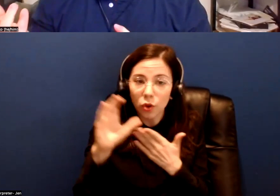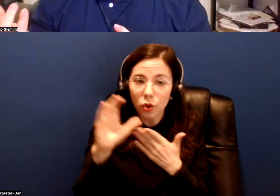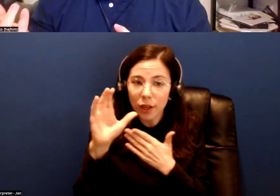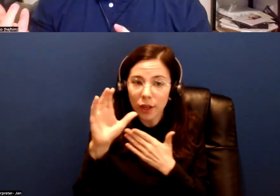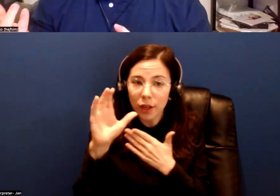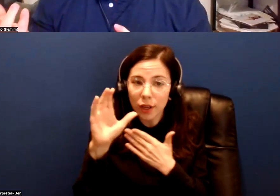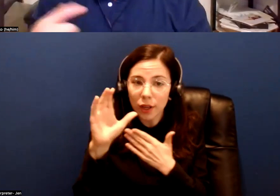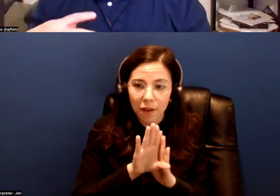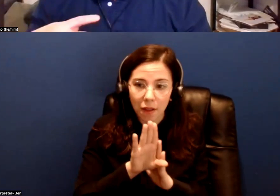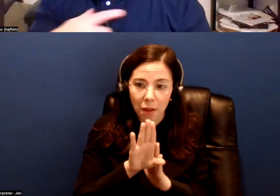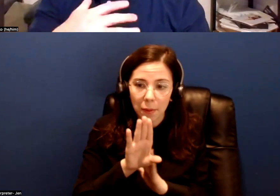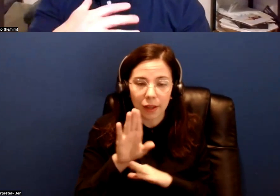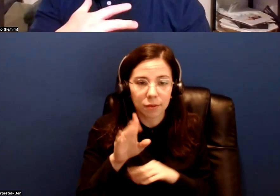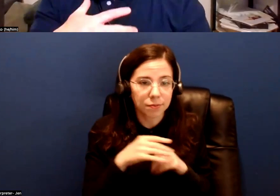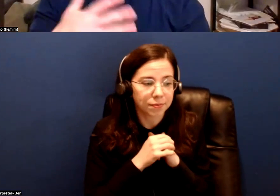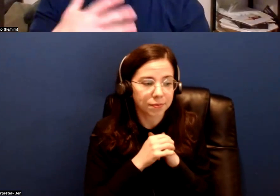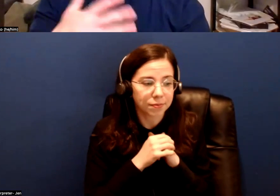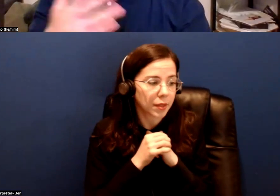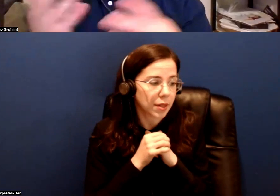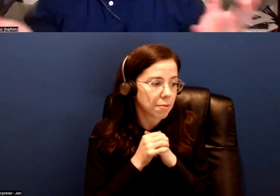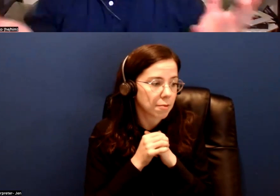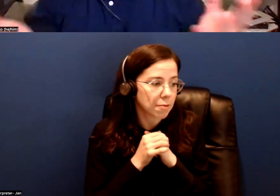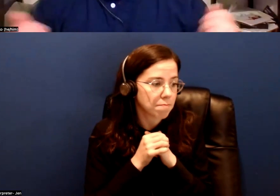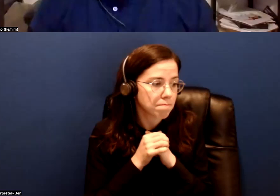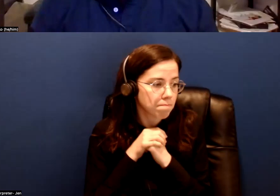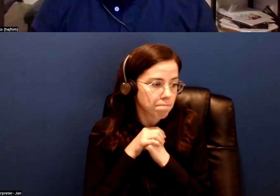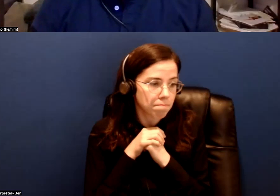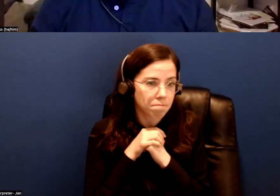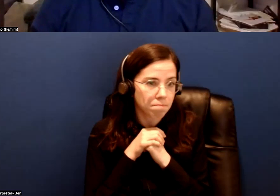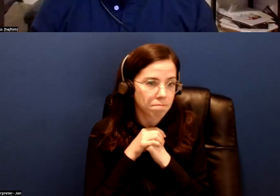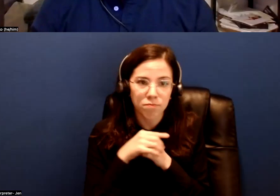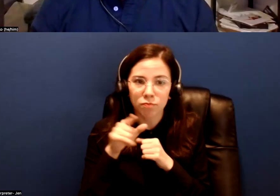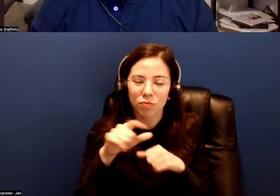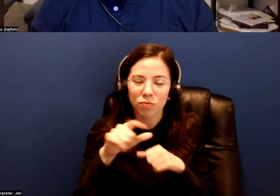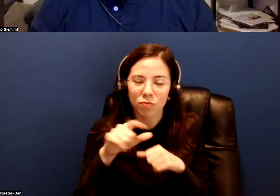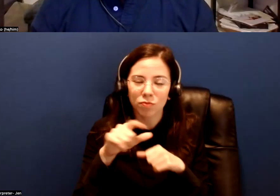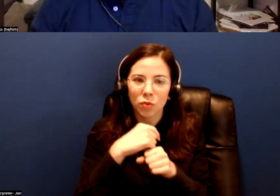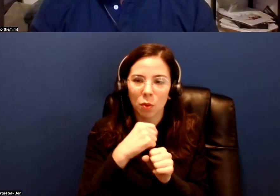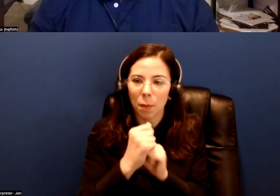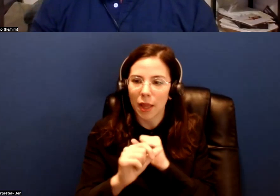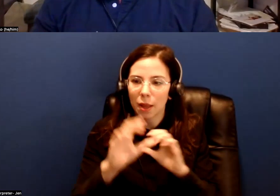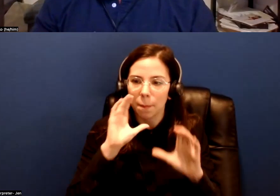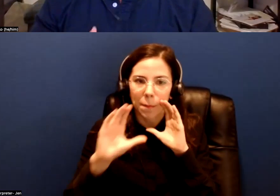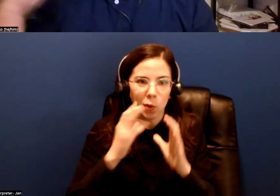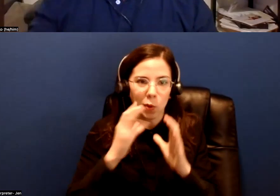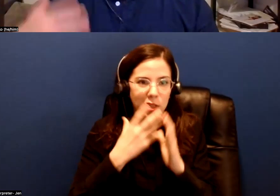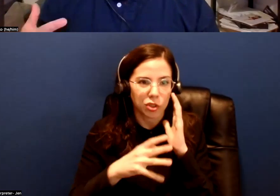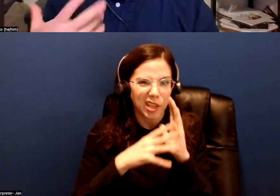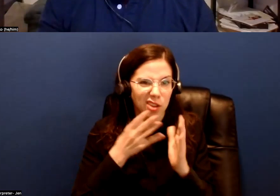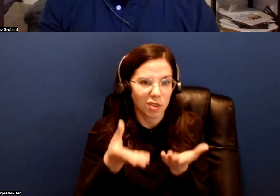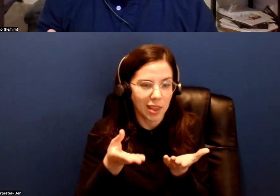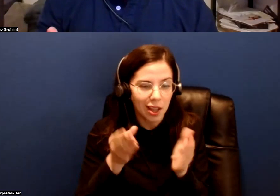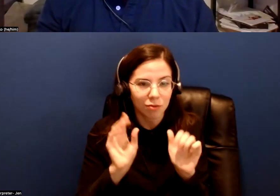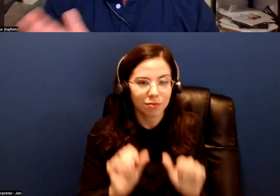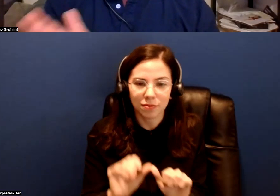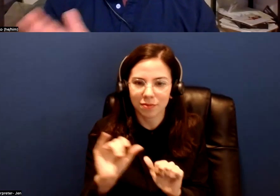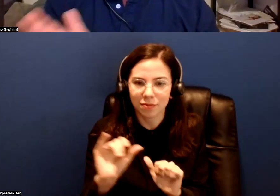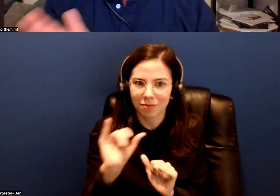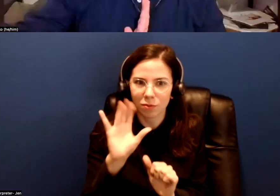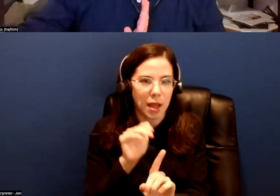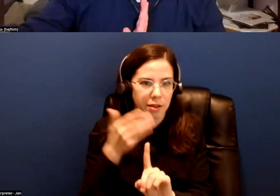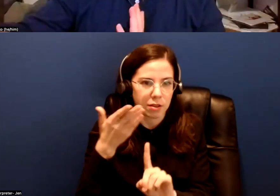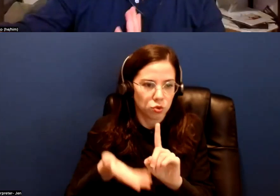capabilities. You can put your communications calendar in there, and it can automatically send you reminders to do a